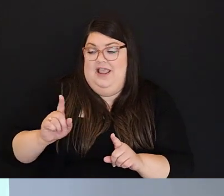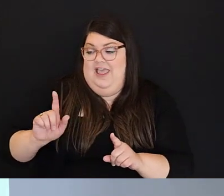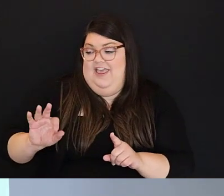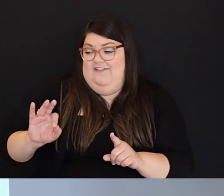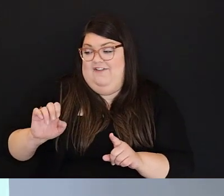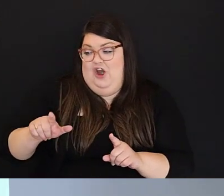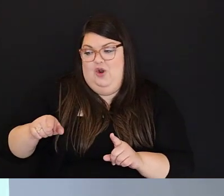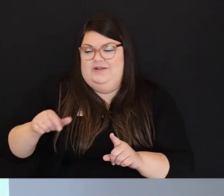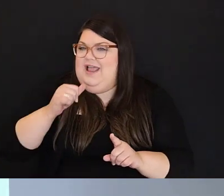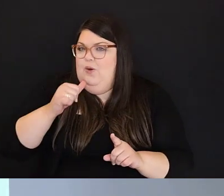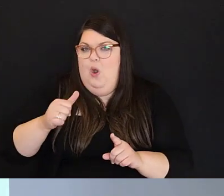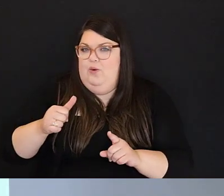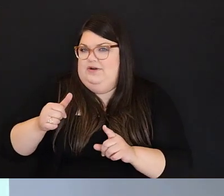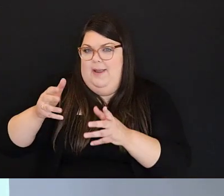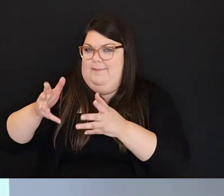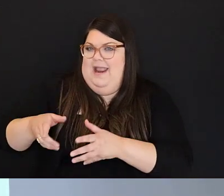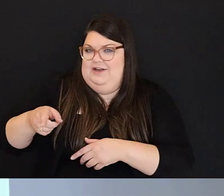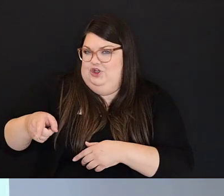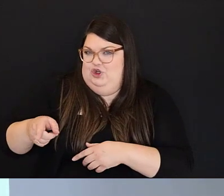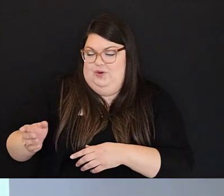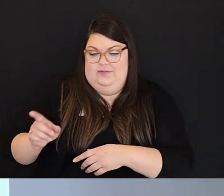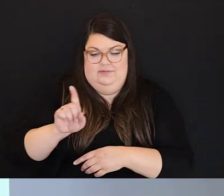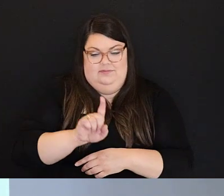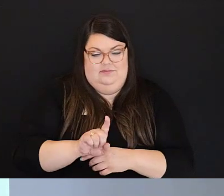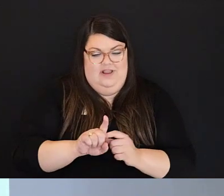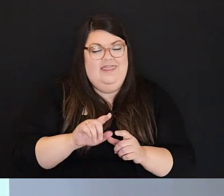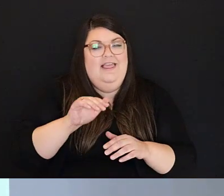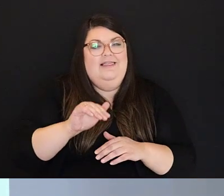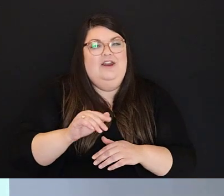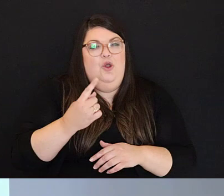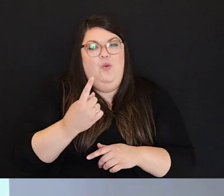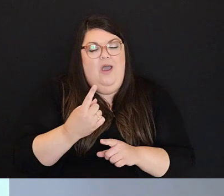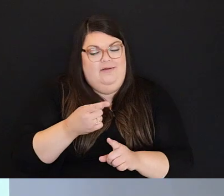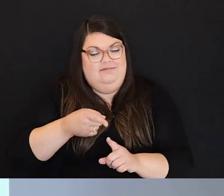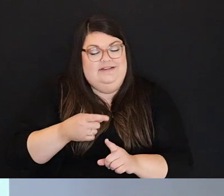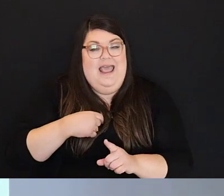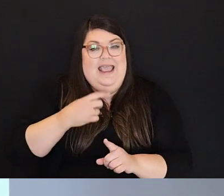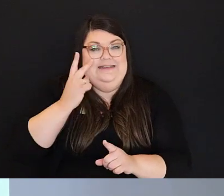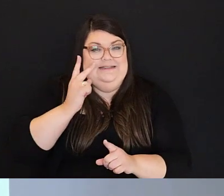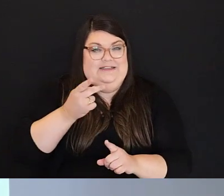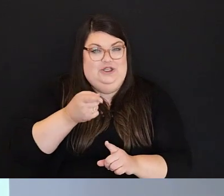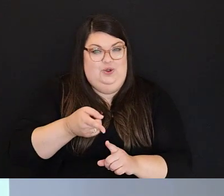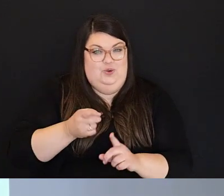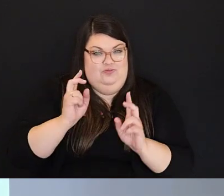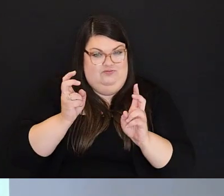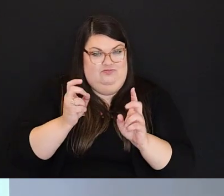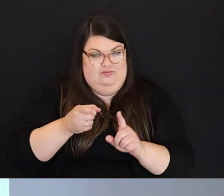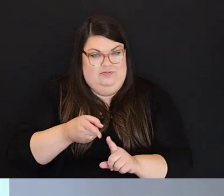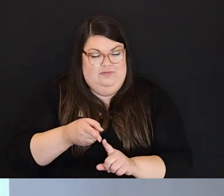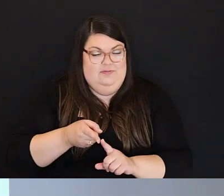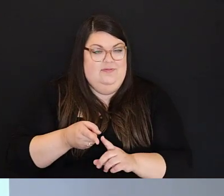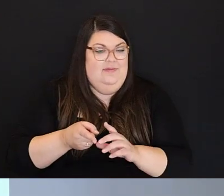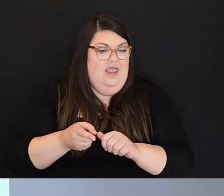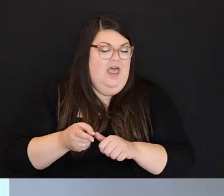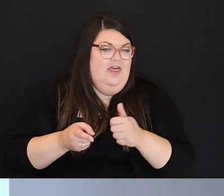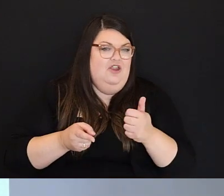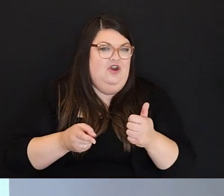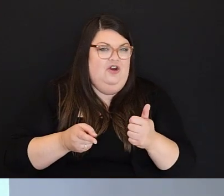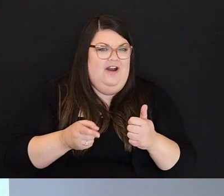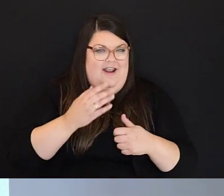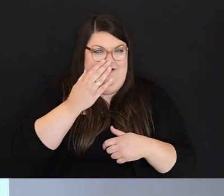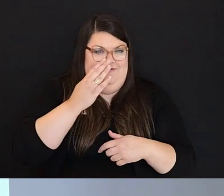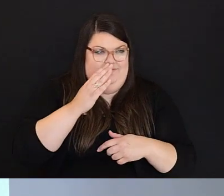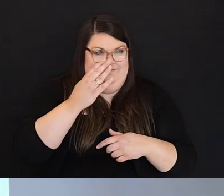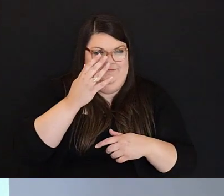The little one next to the feral one is I see you. And there's one that's sort of like in front to the right